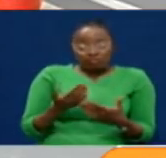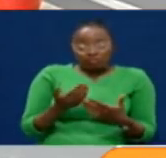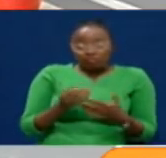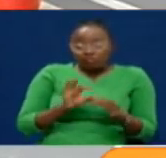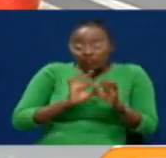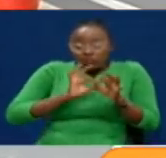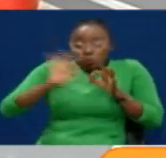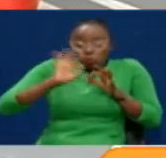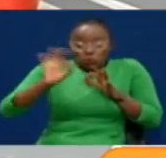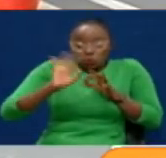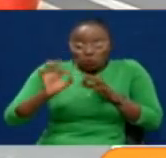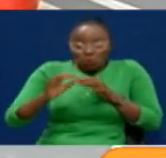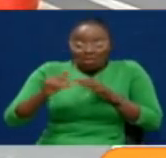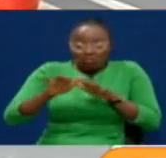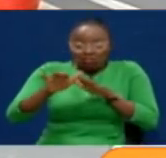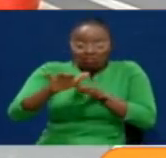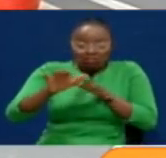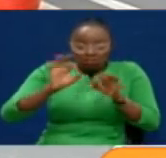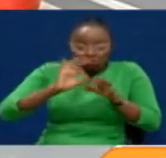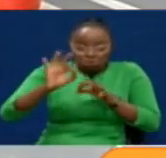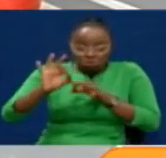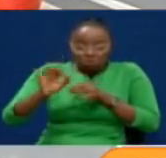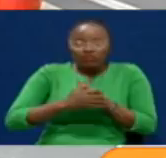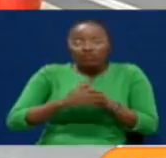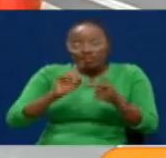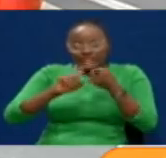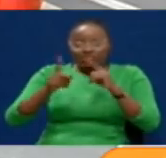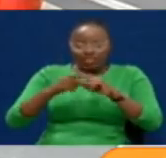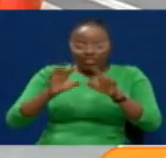Yes. Keep the standard speed, you know,